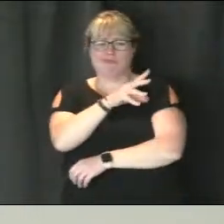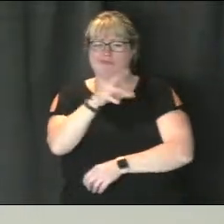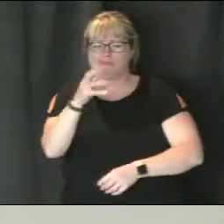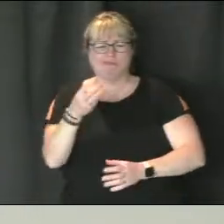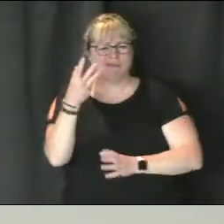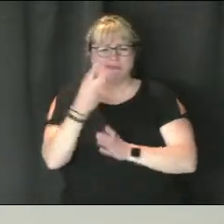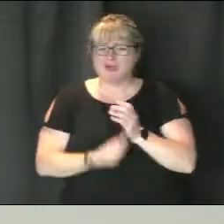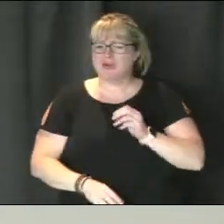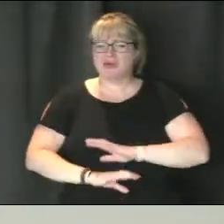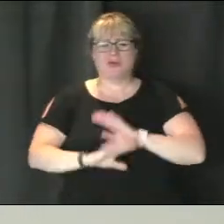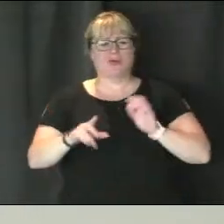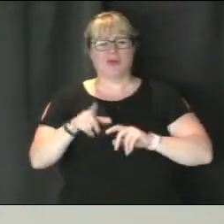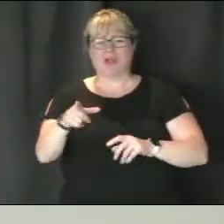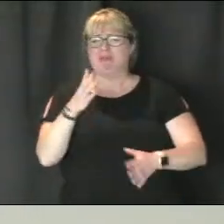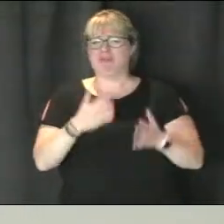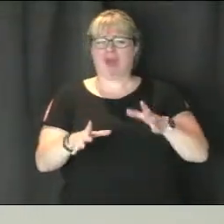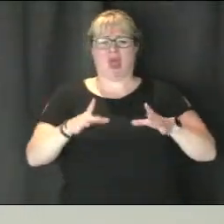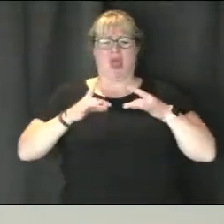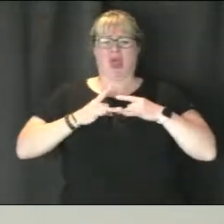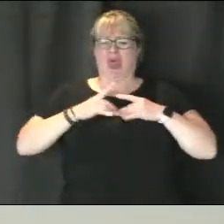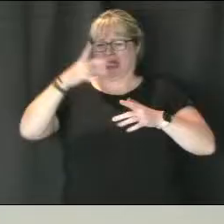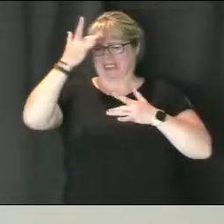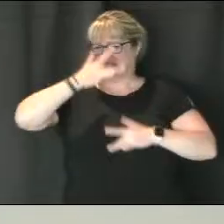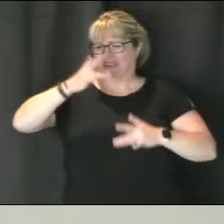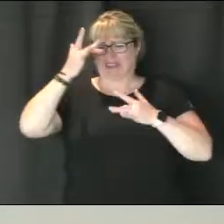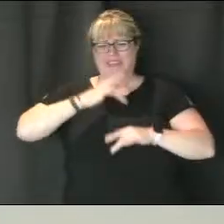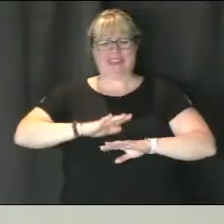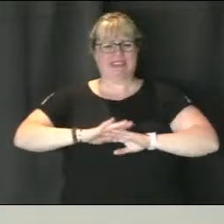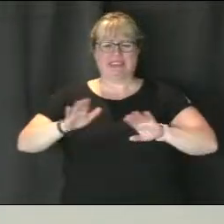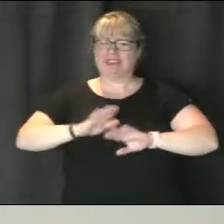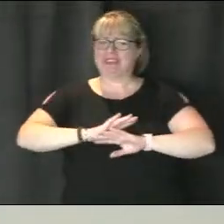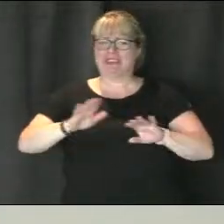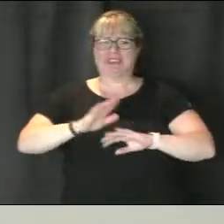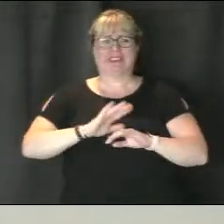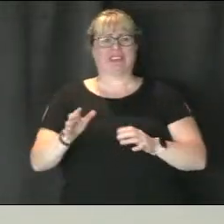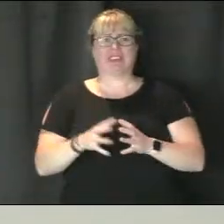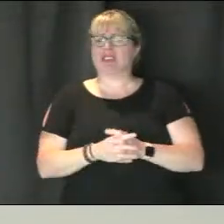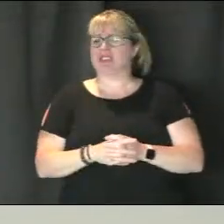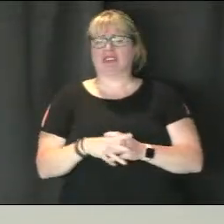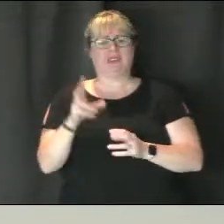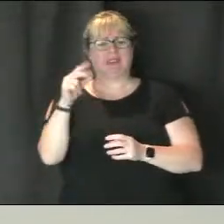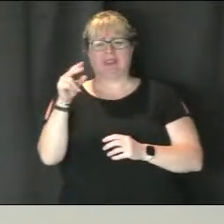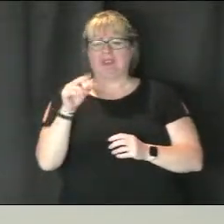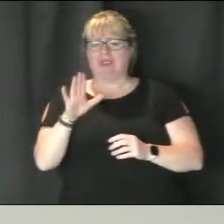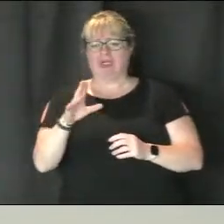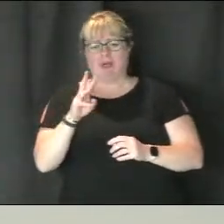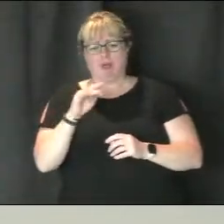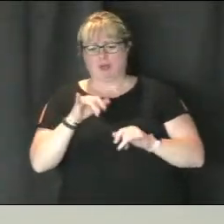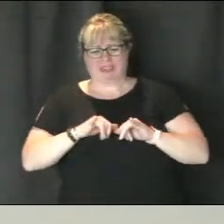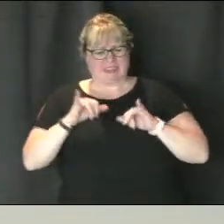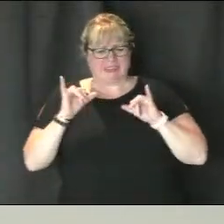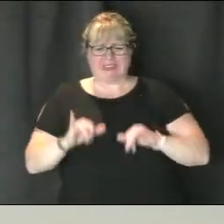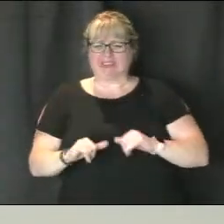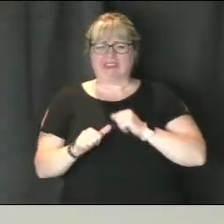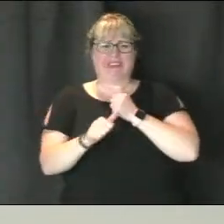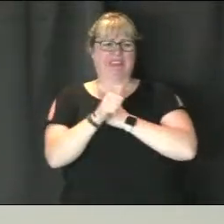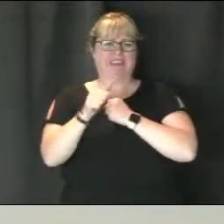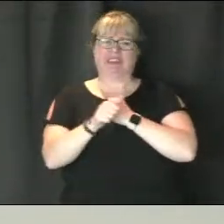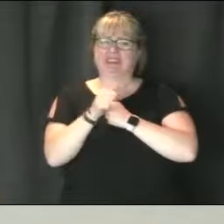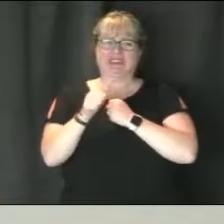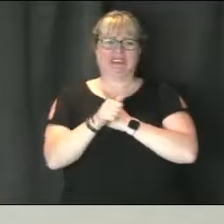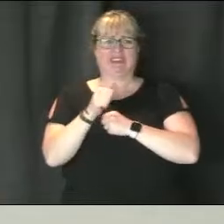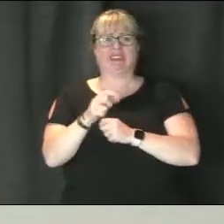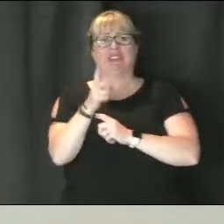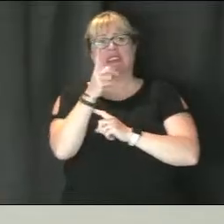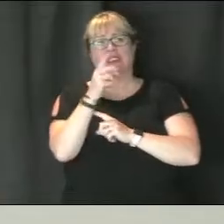and they're not immune from tropical diseases. They won't have any immunity." And then he